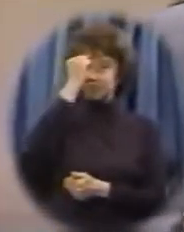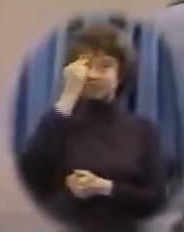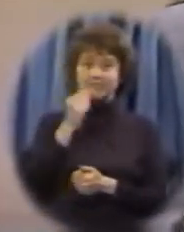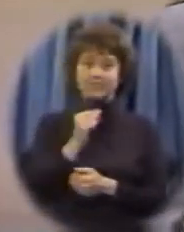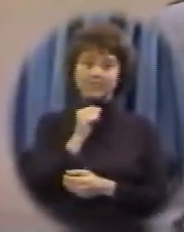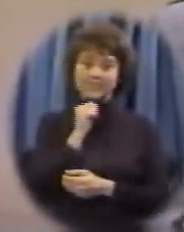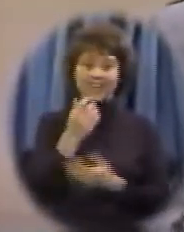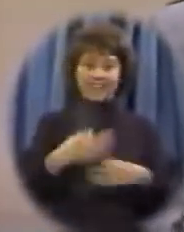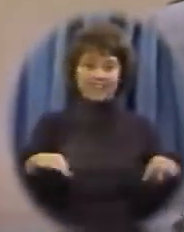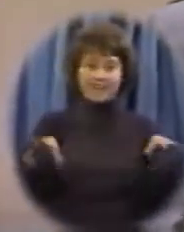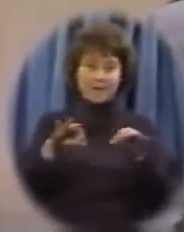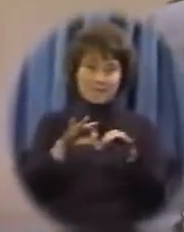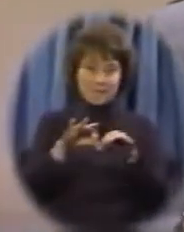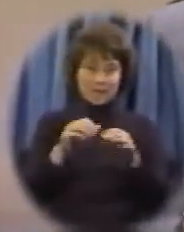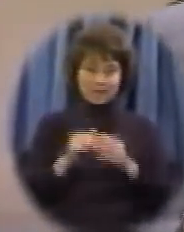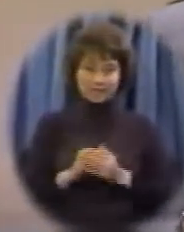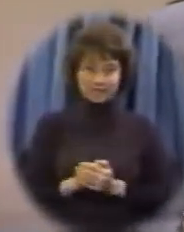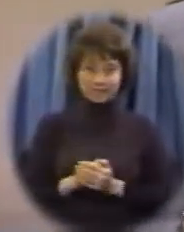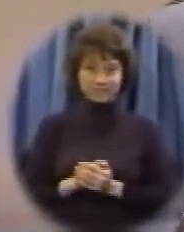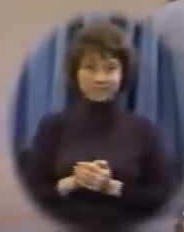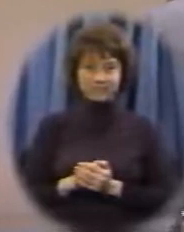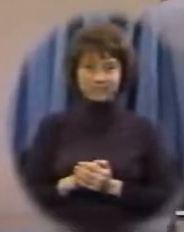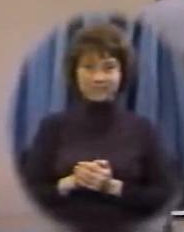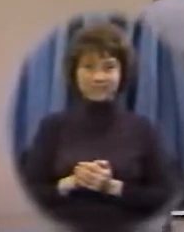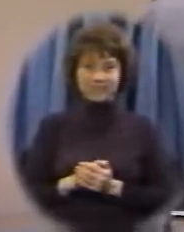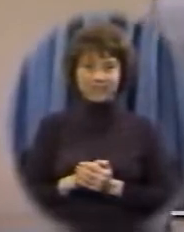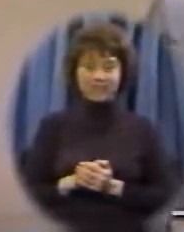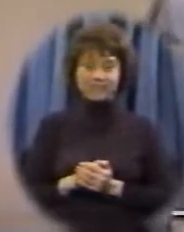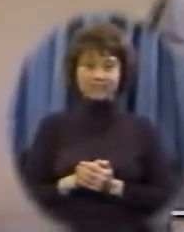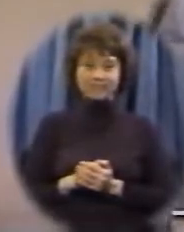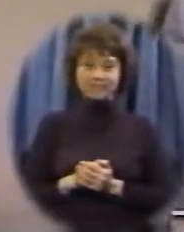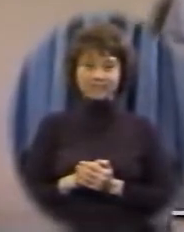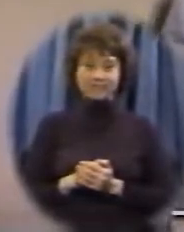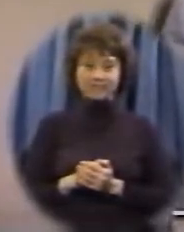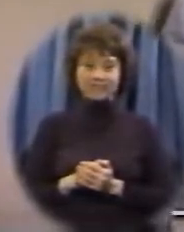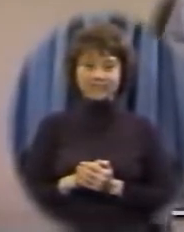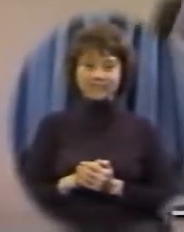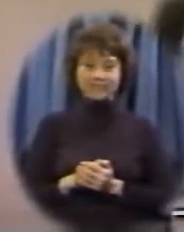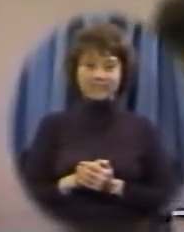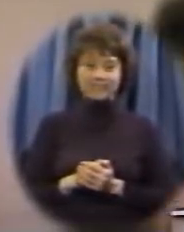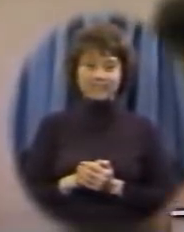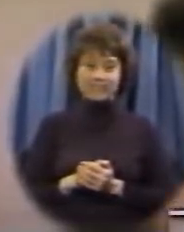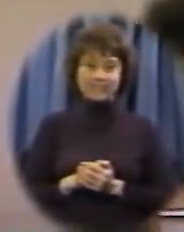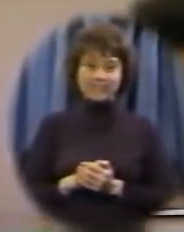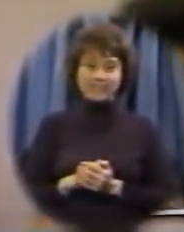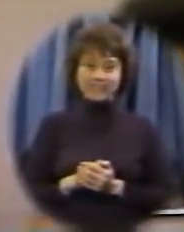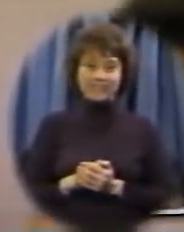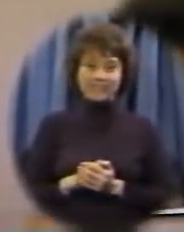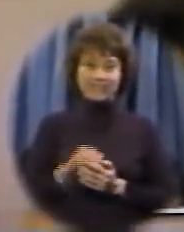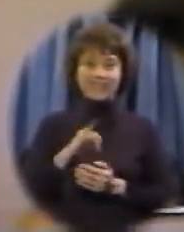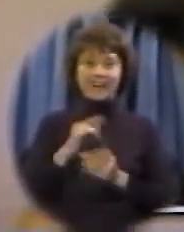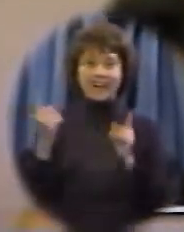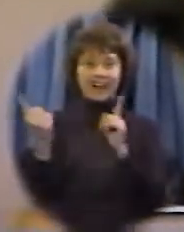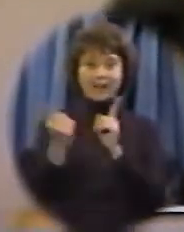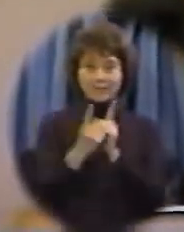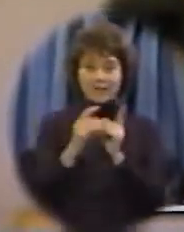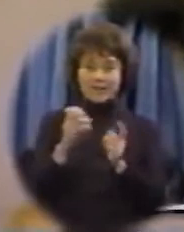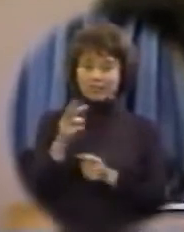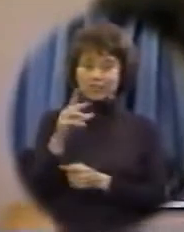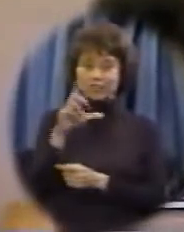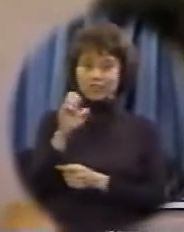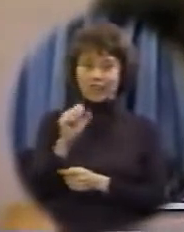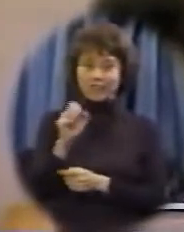of their nose and kick them in both eyes at the same time and never inconvenience himself in the least. But I met Charles Evan Smith one